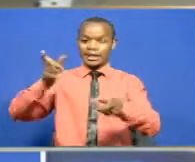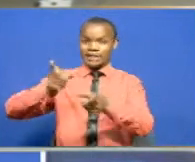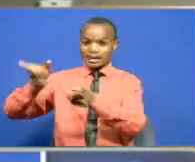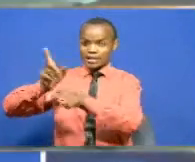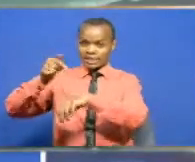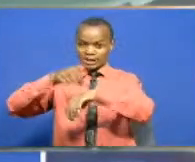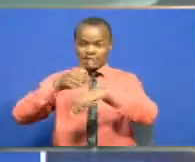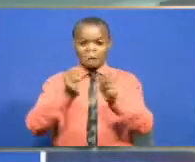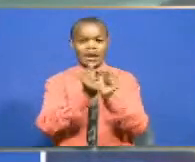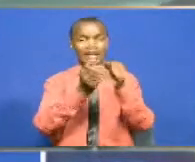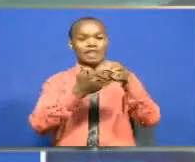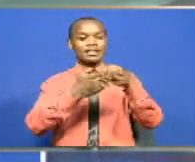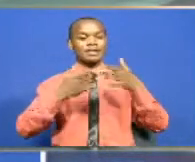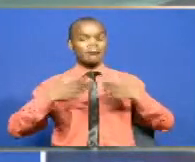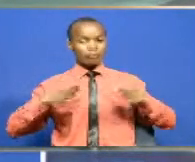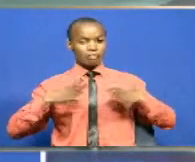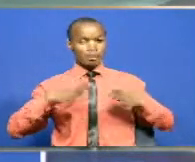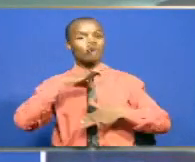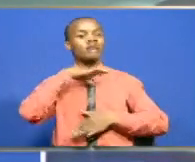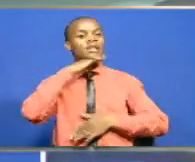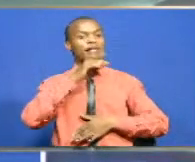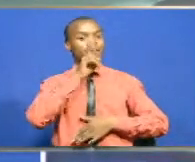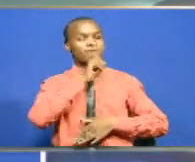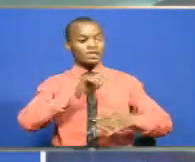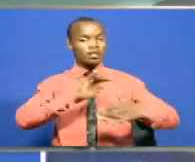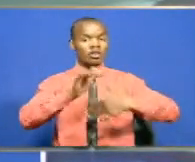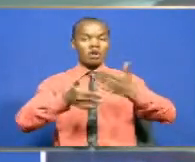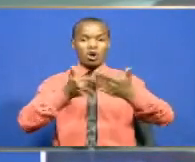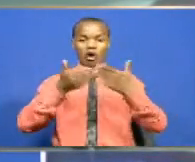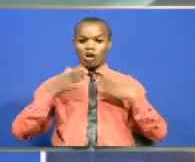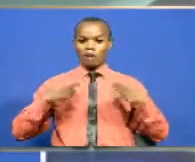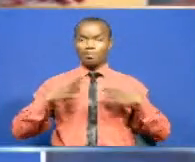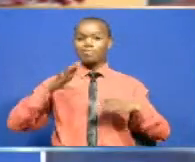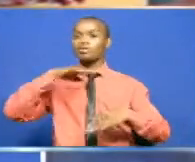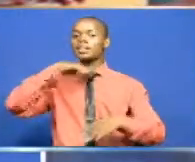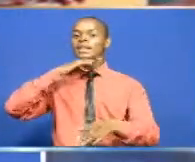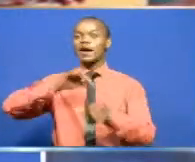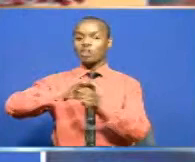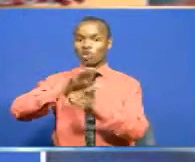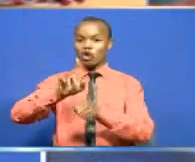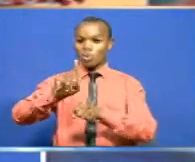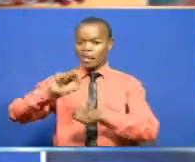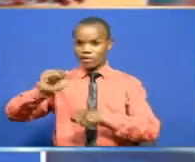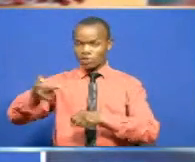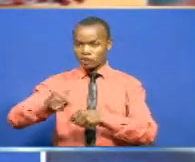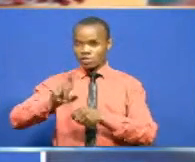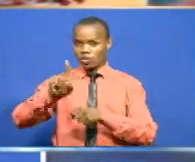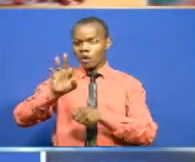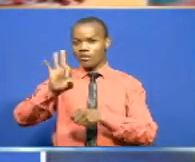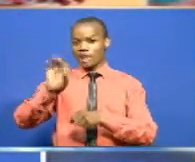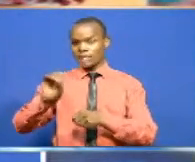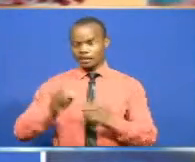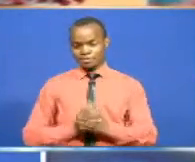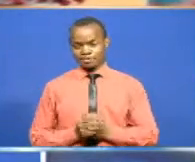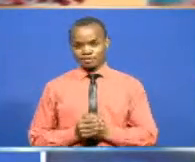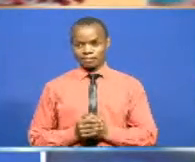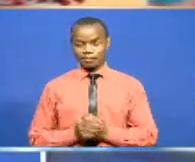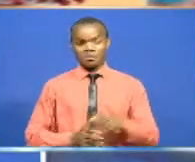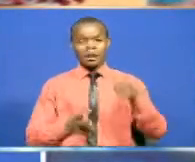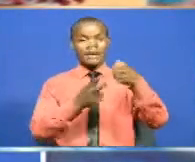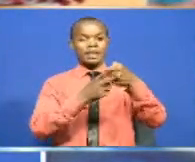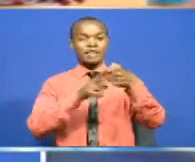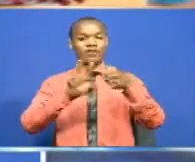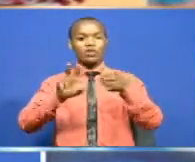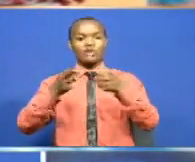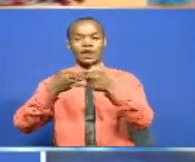19 patients succumbed to the virus, bringing the total fatalities to 1,130. 728 patients